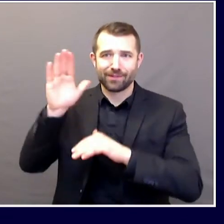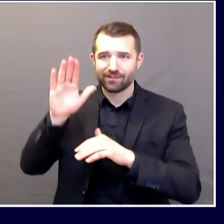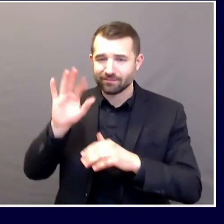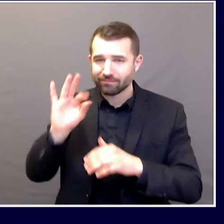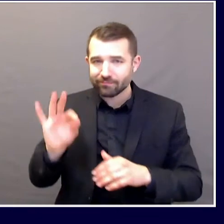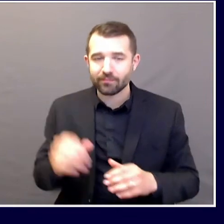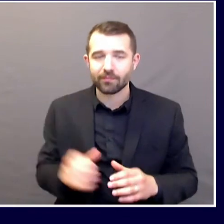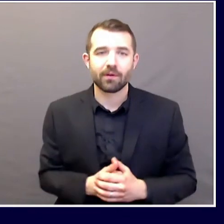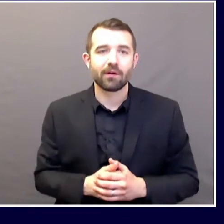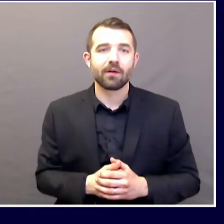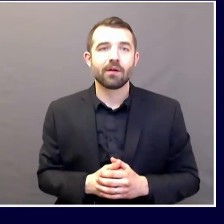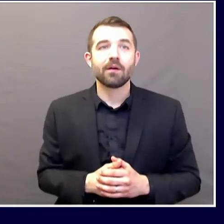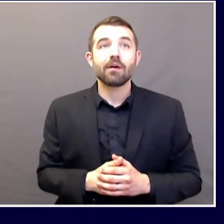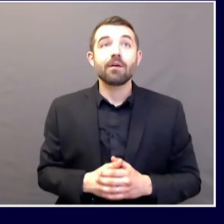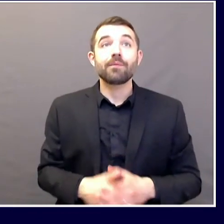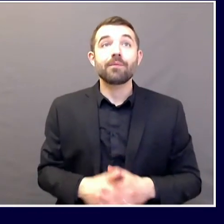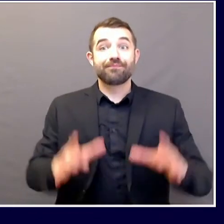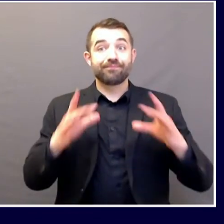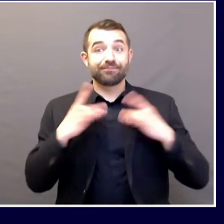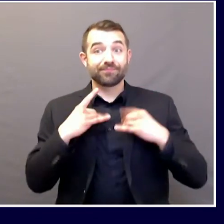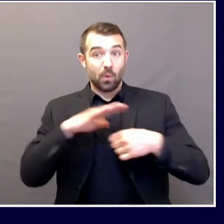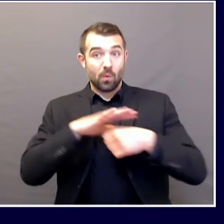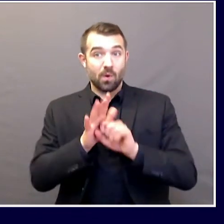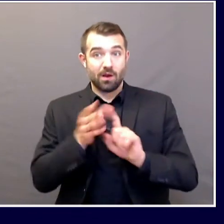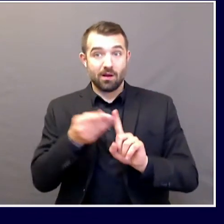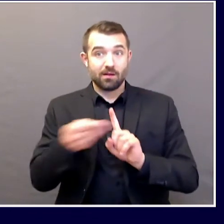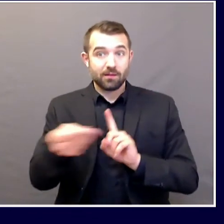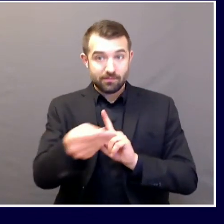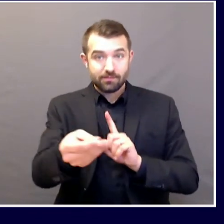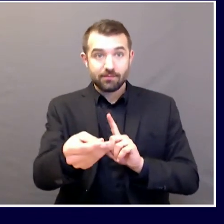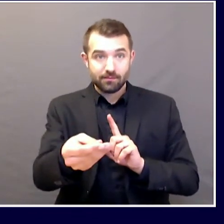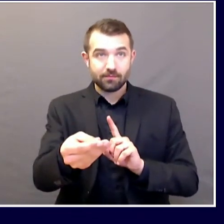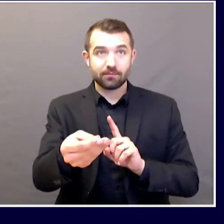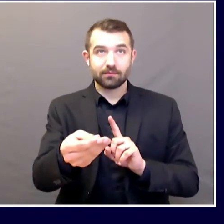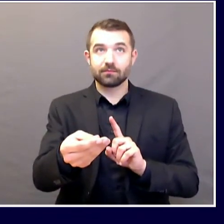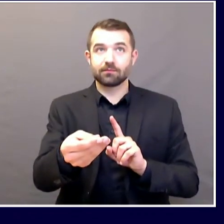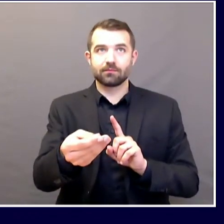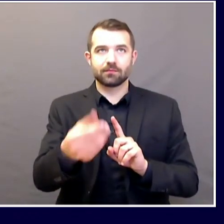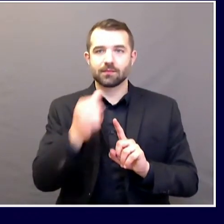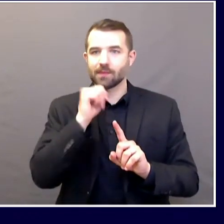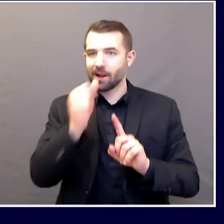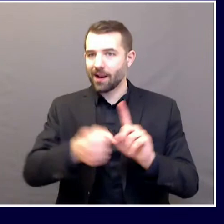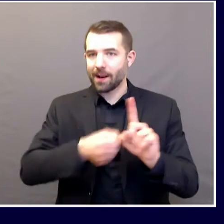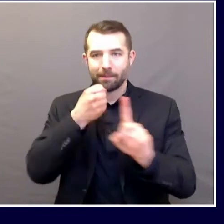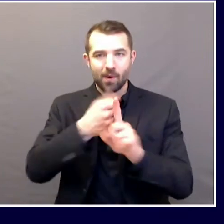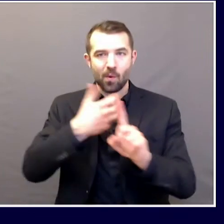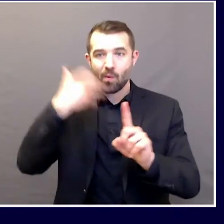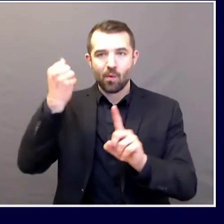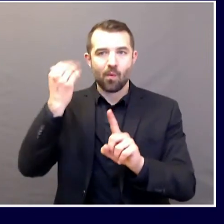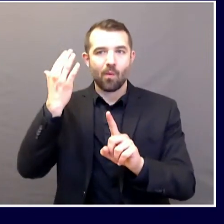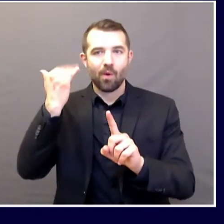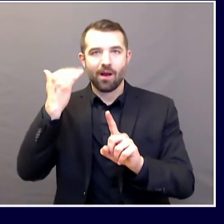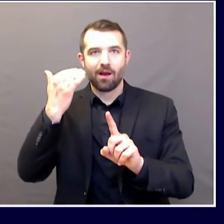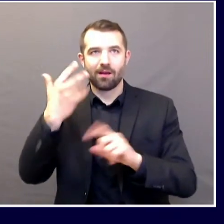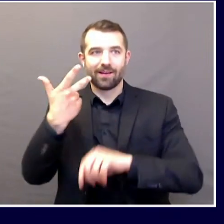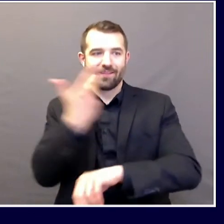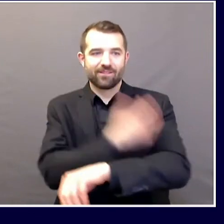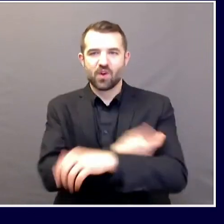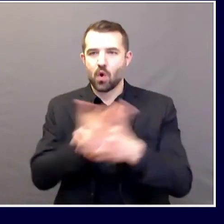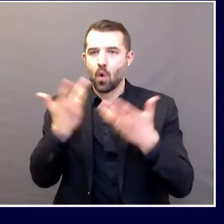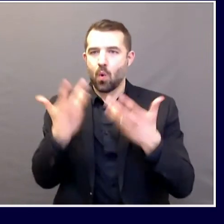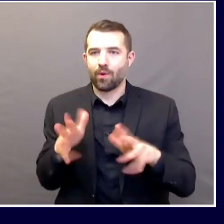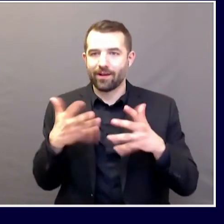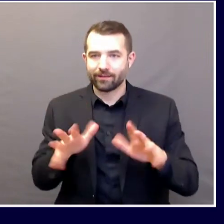circulating, it's not affecting or infecting older Mainers. As a result of that, what we're seeing is just